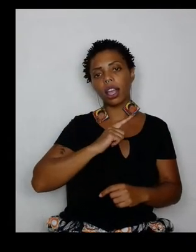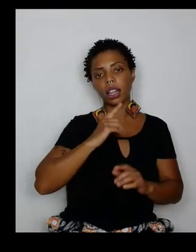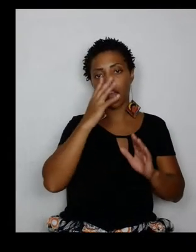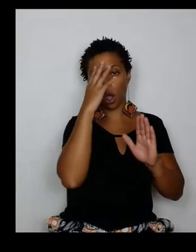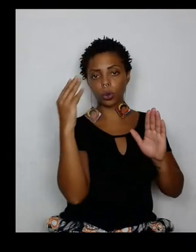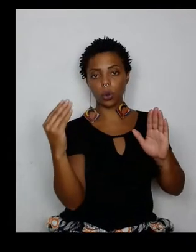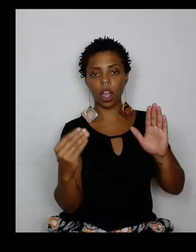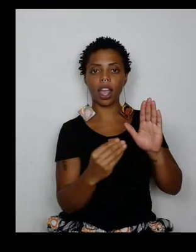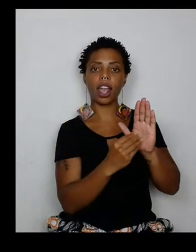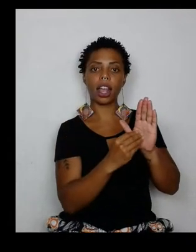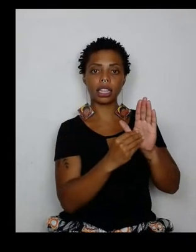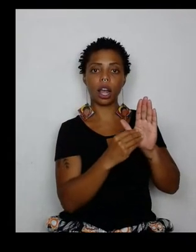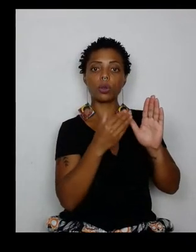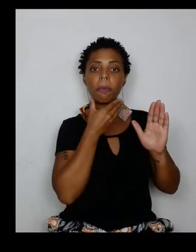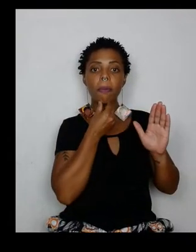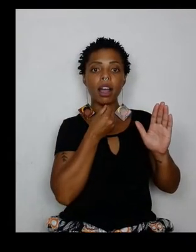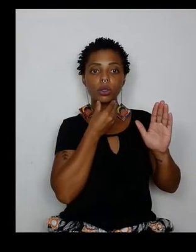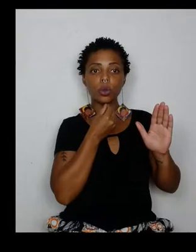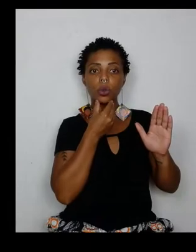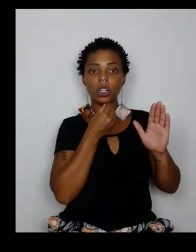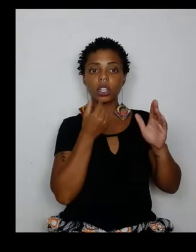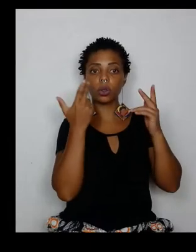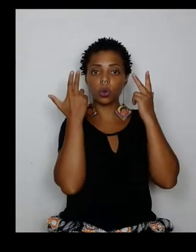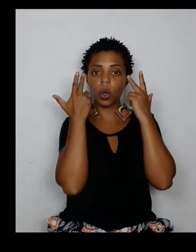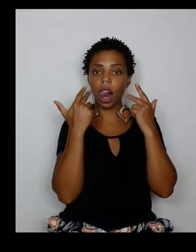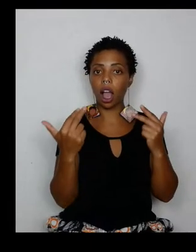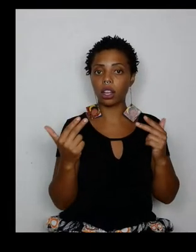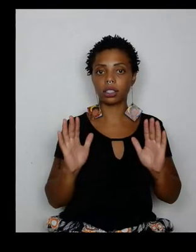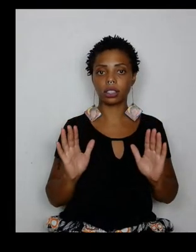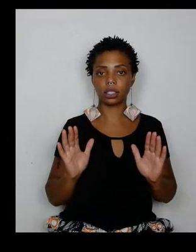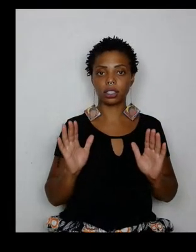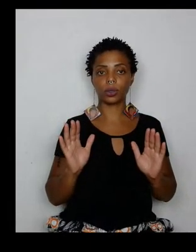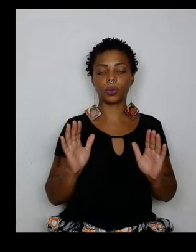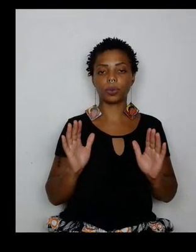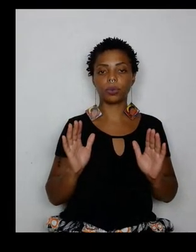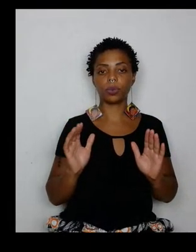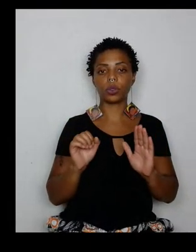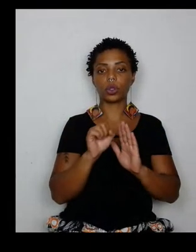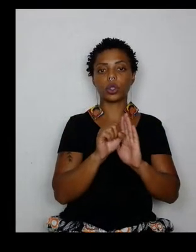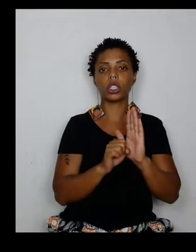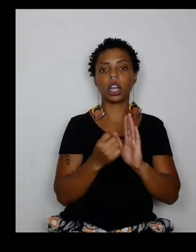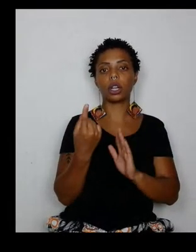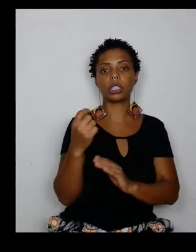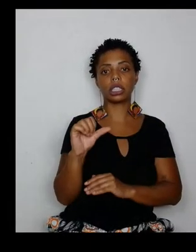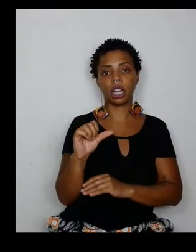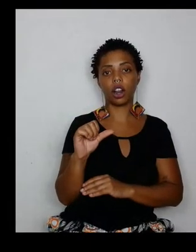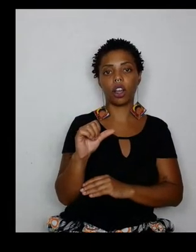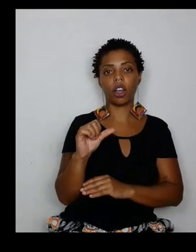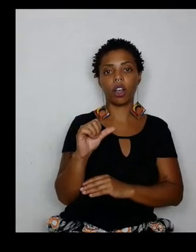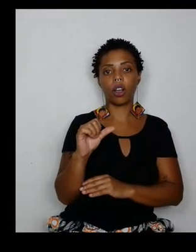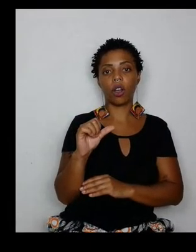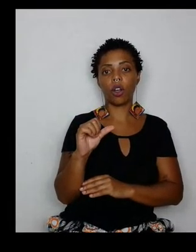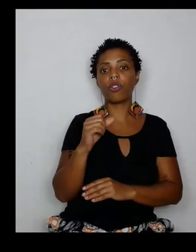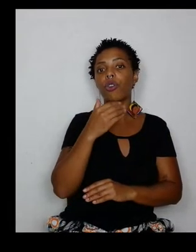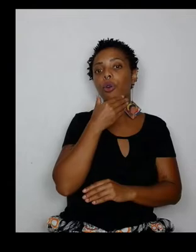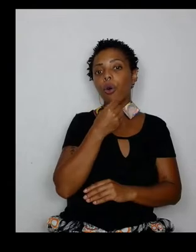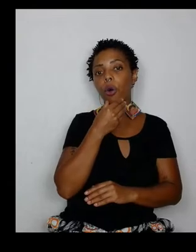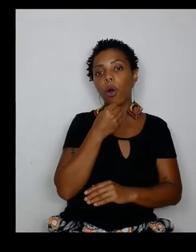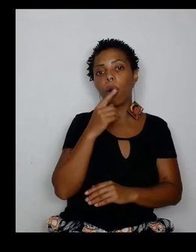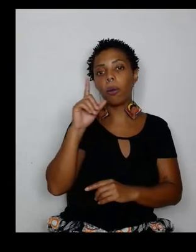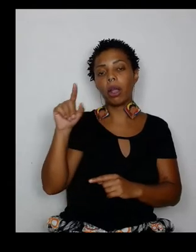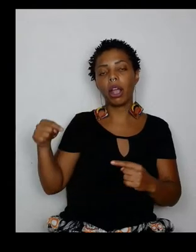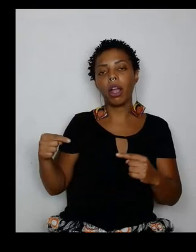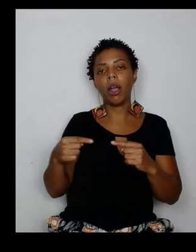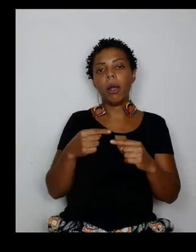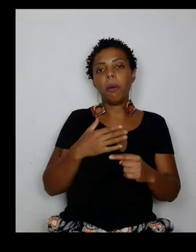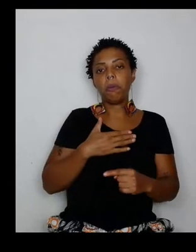represented on the left with works that are associated with his identity with his notion of his own self with an image